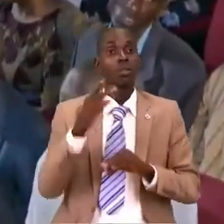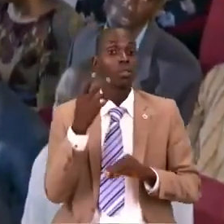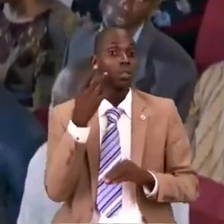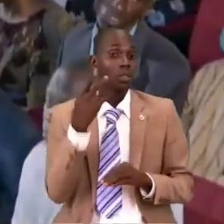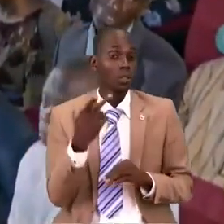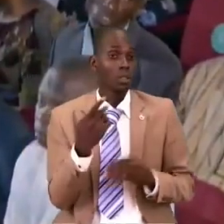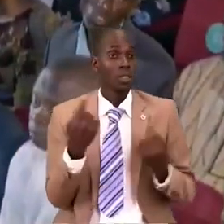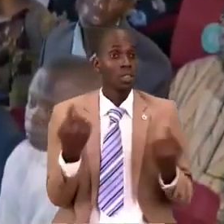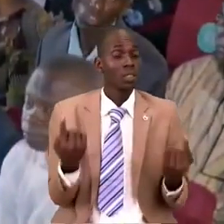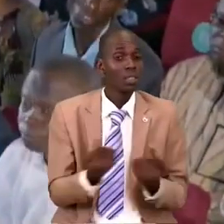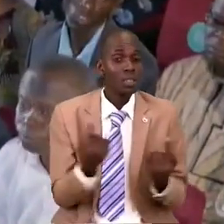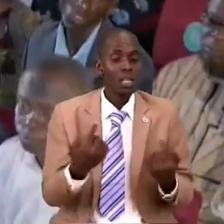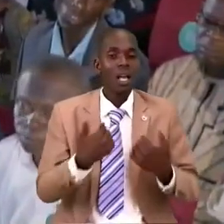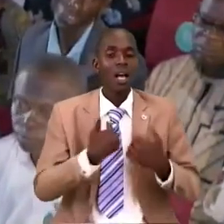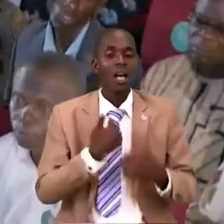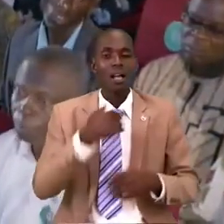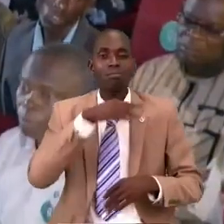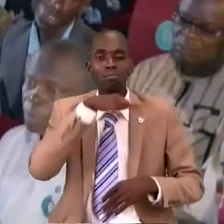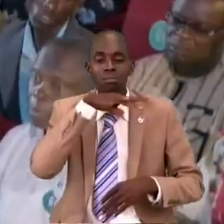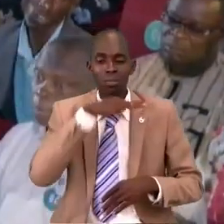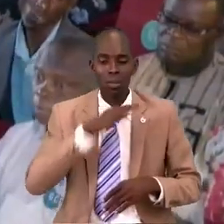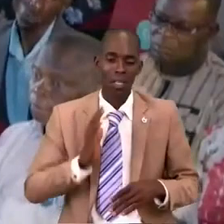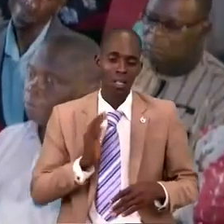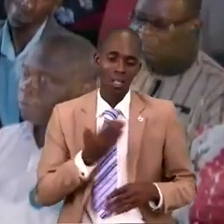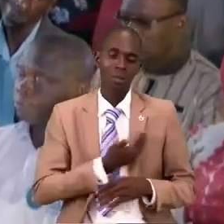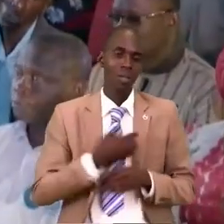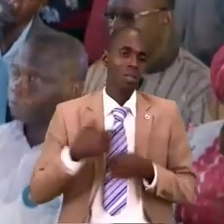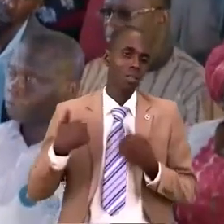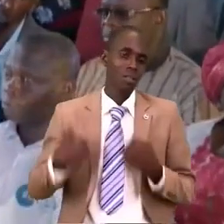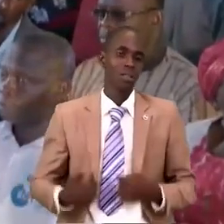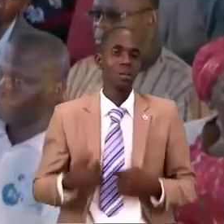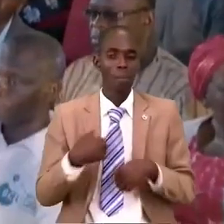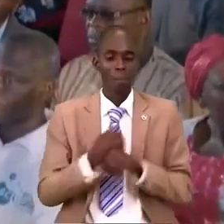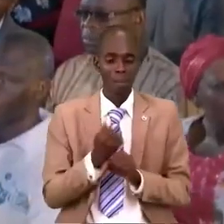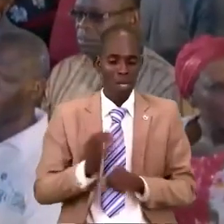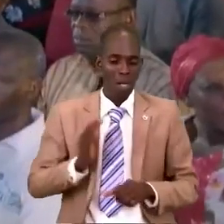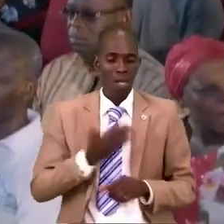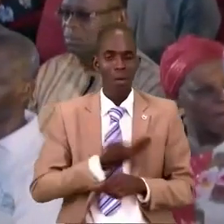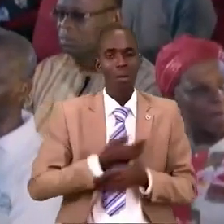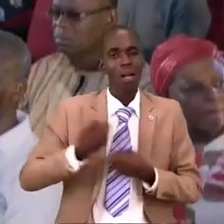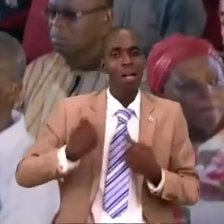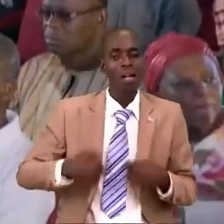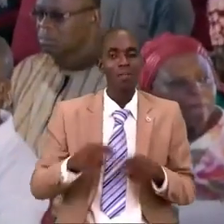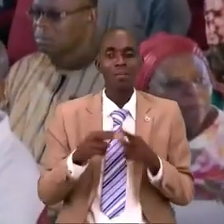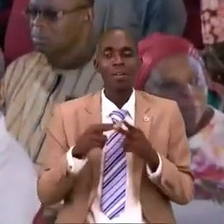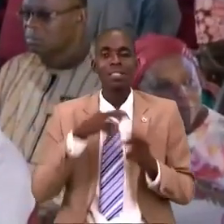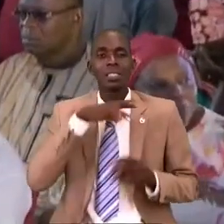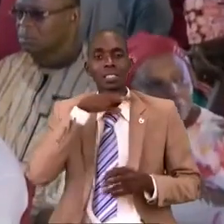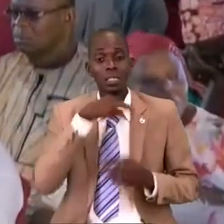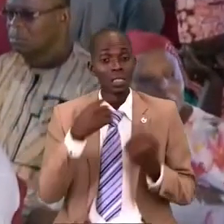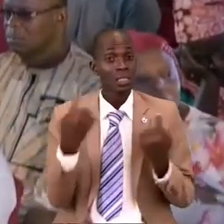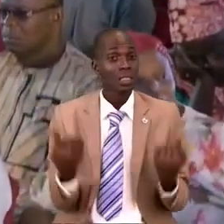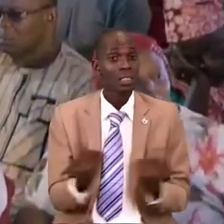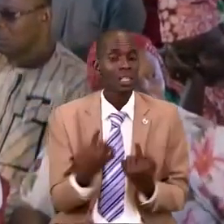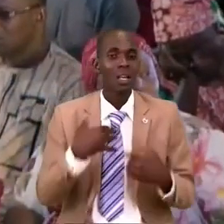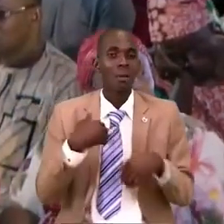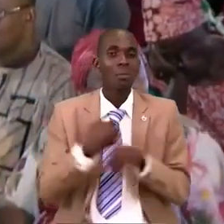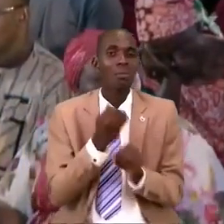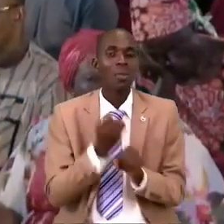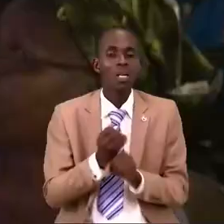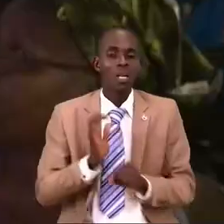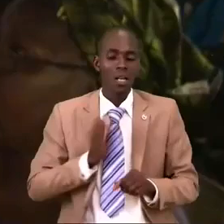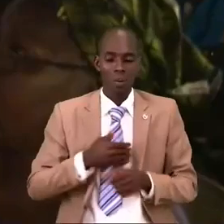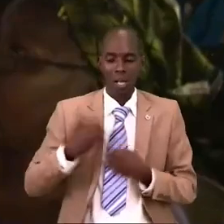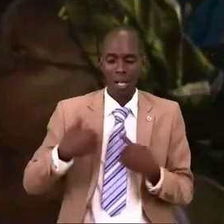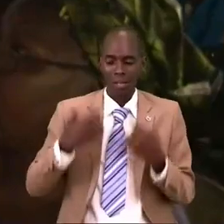Sin had made it dark and dirty and defiled. But now the psalmist is praying. He wants